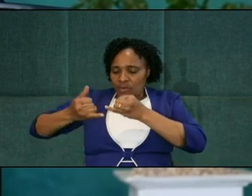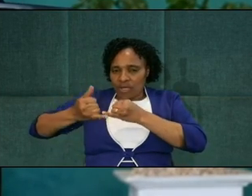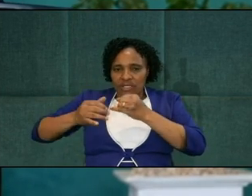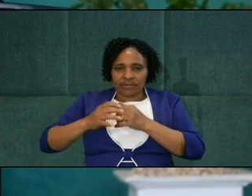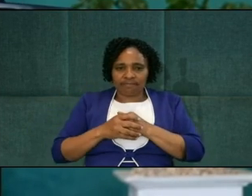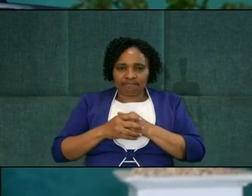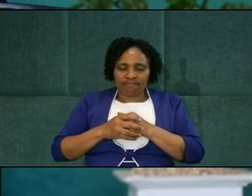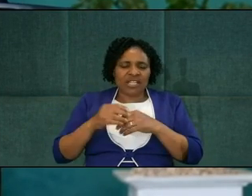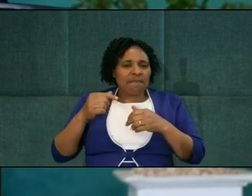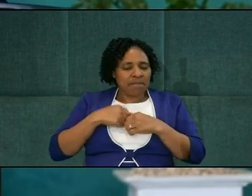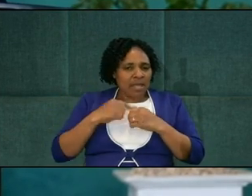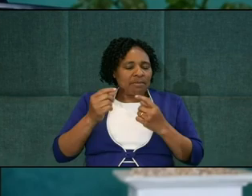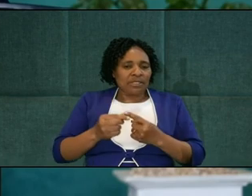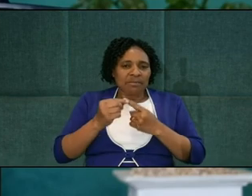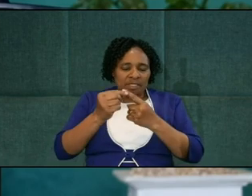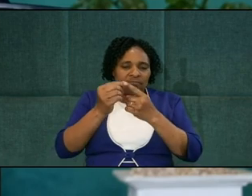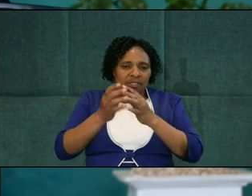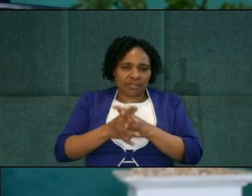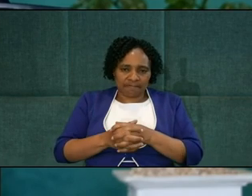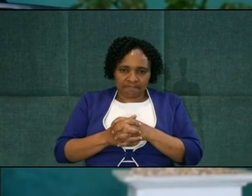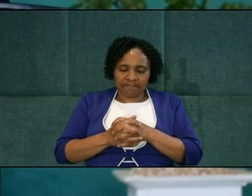I am particularly